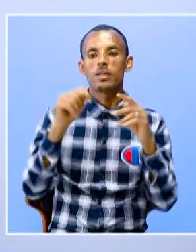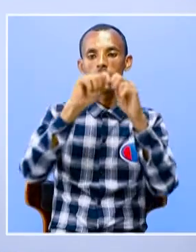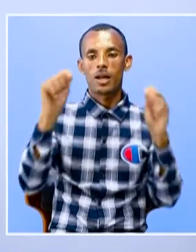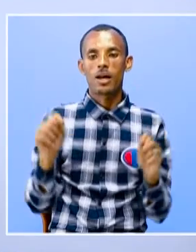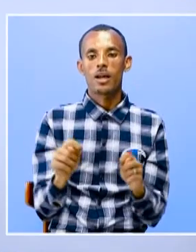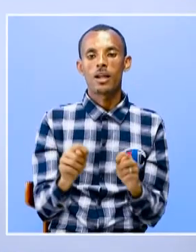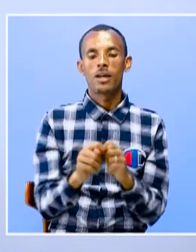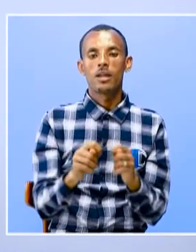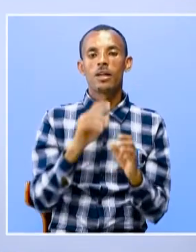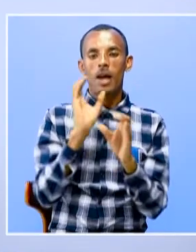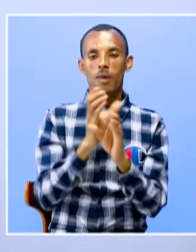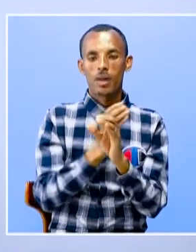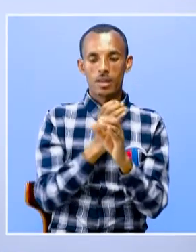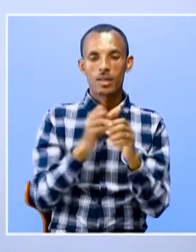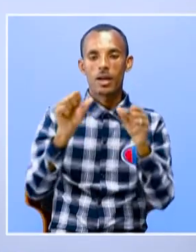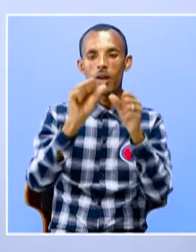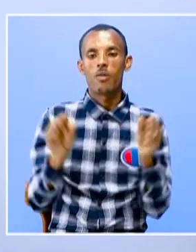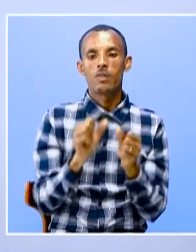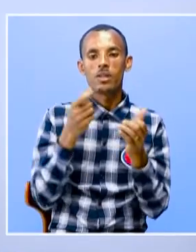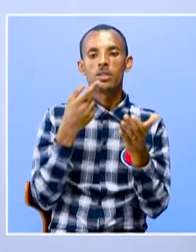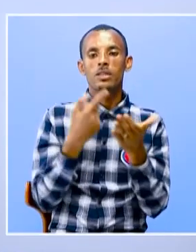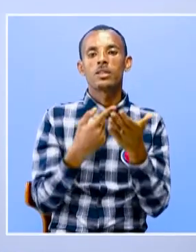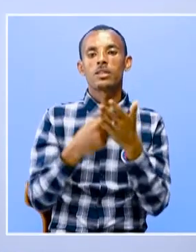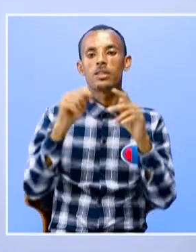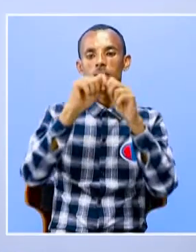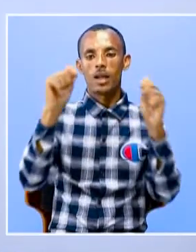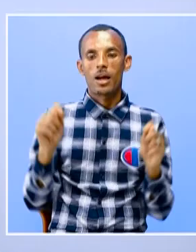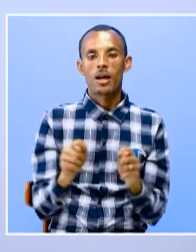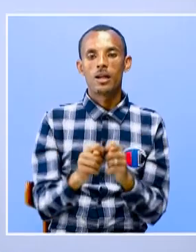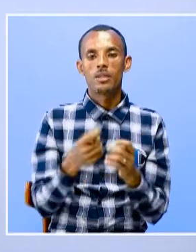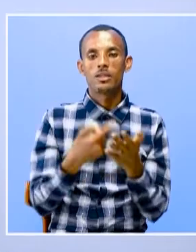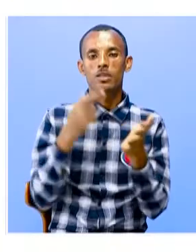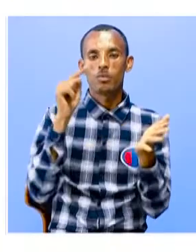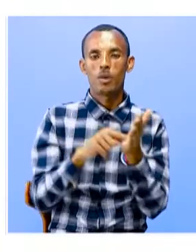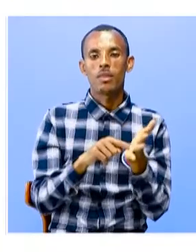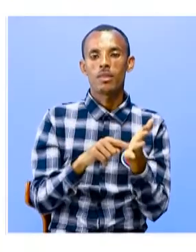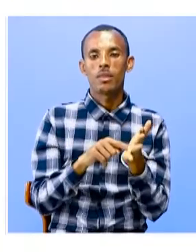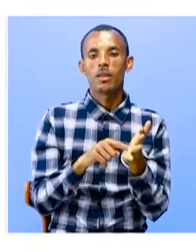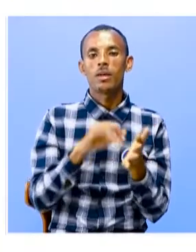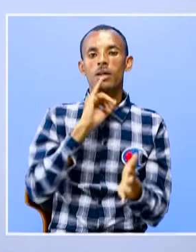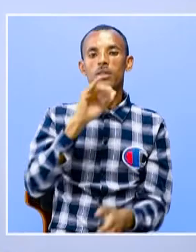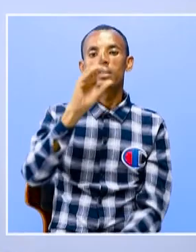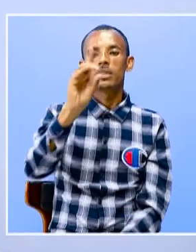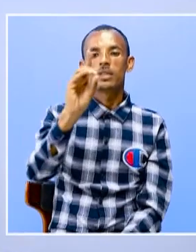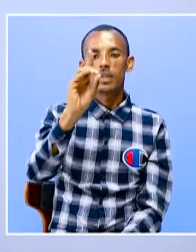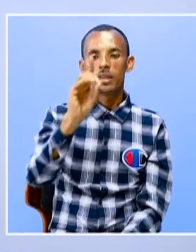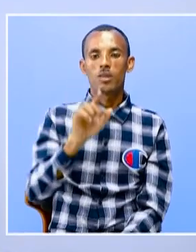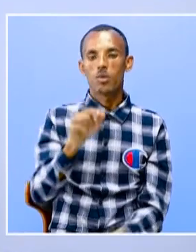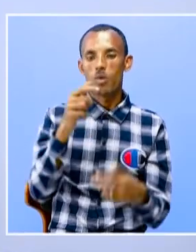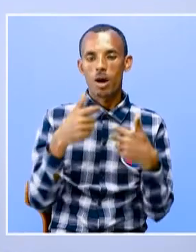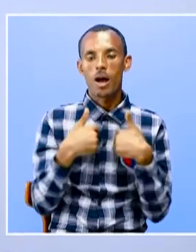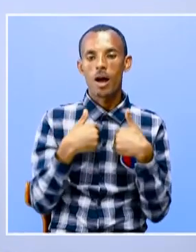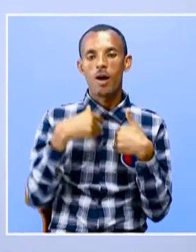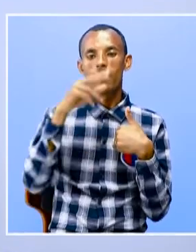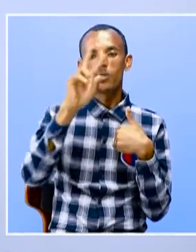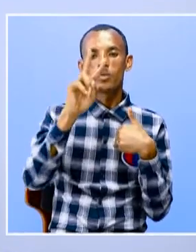So to calculate the area of this triangle, look this one, assume this point to be D. You have two right